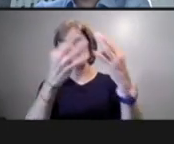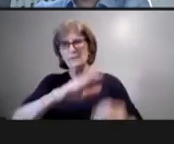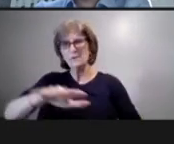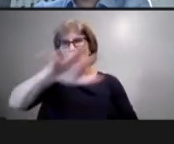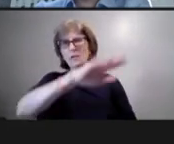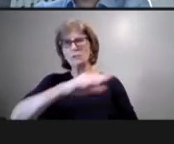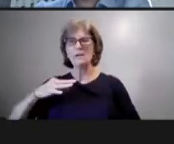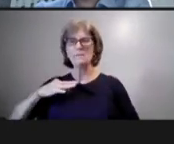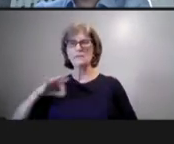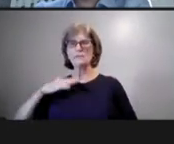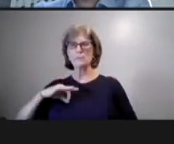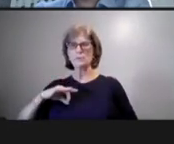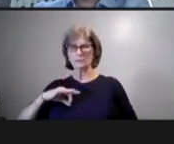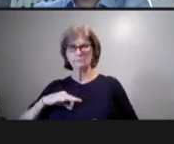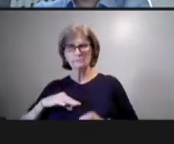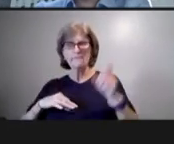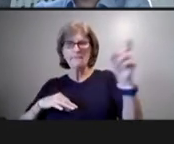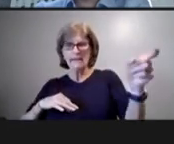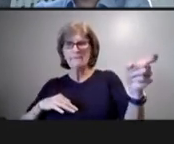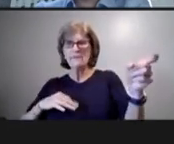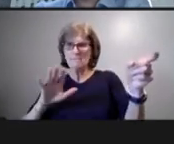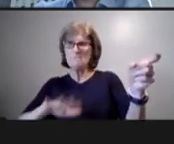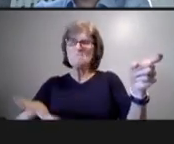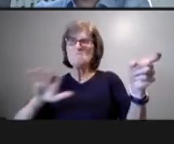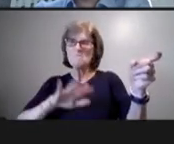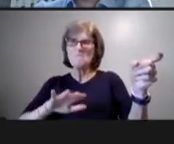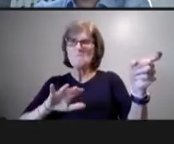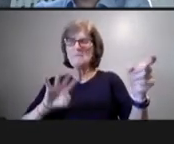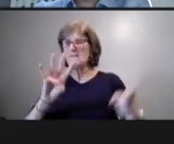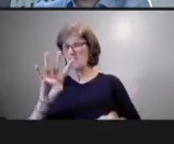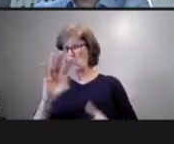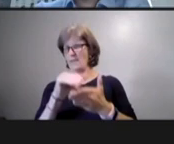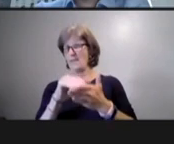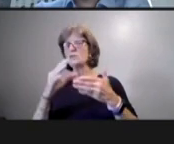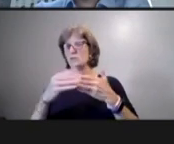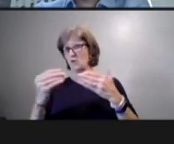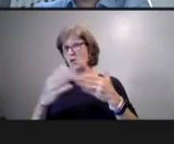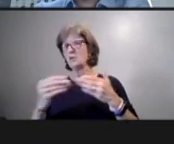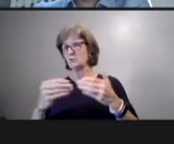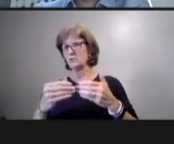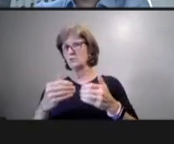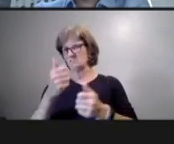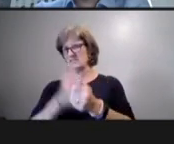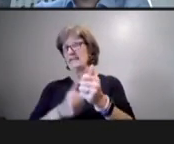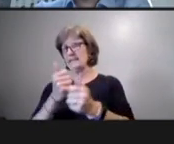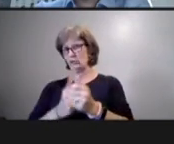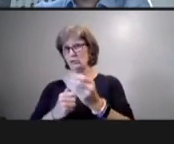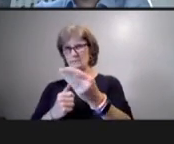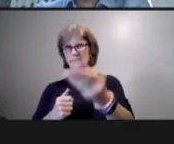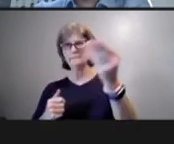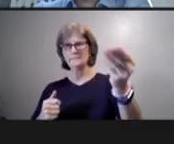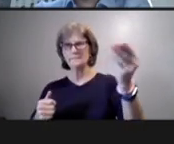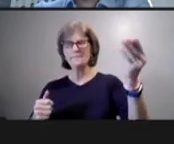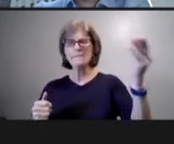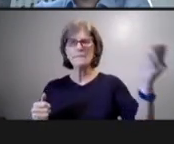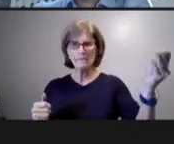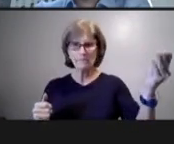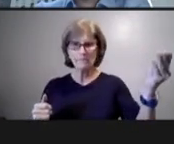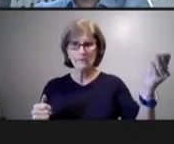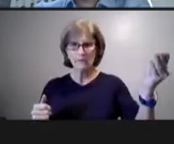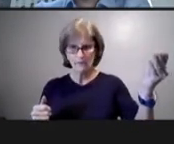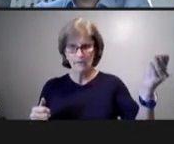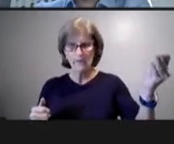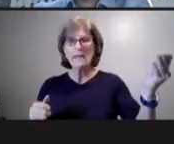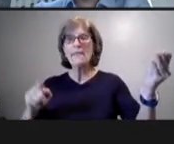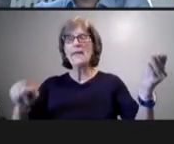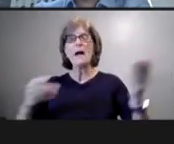The average assistance amount was about $4,000. And many of those